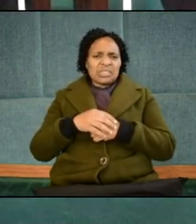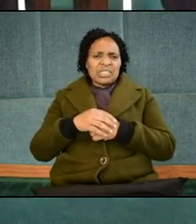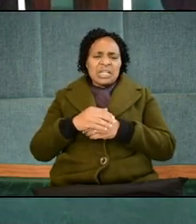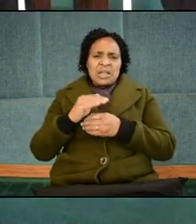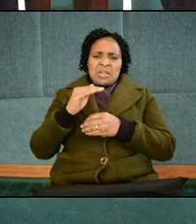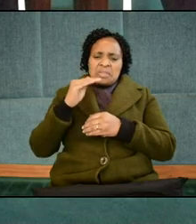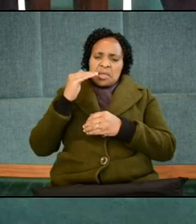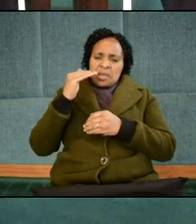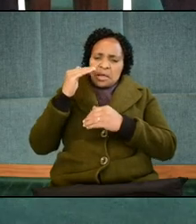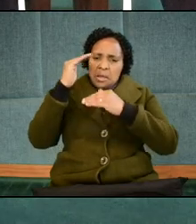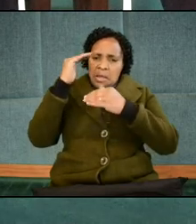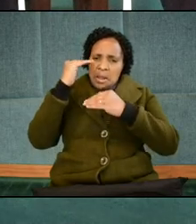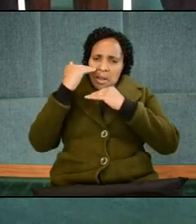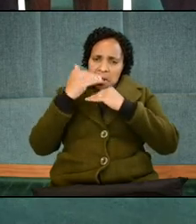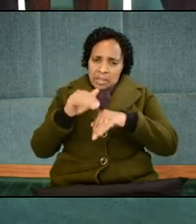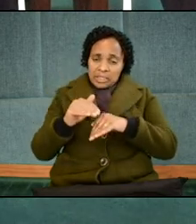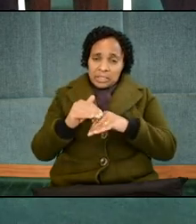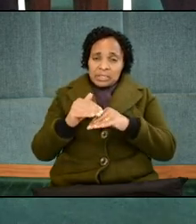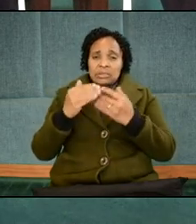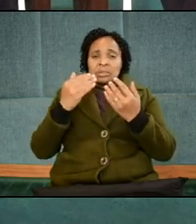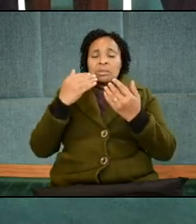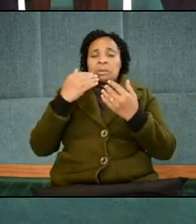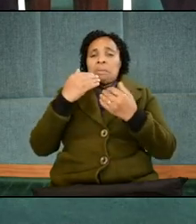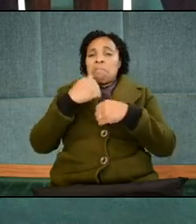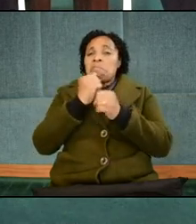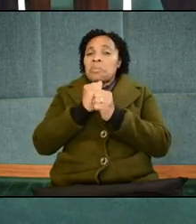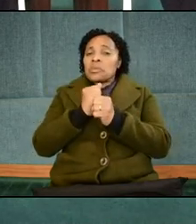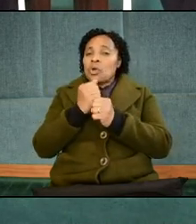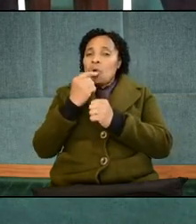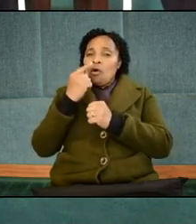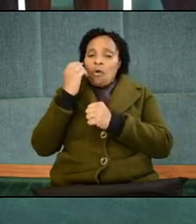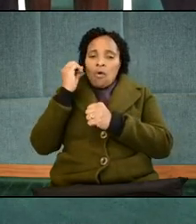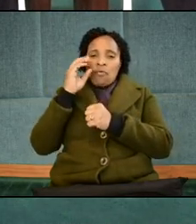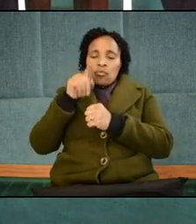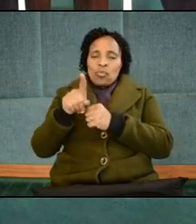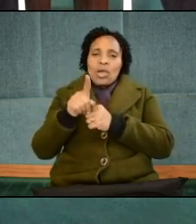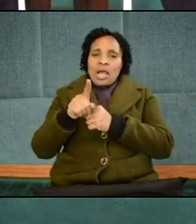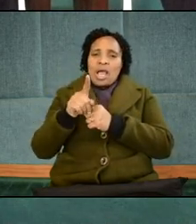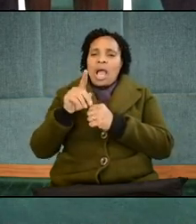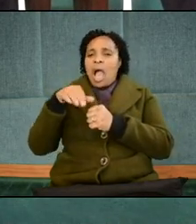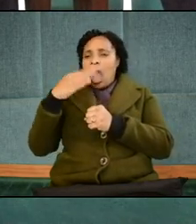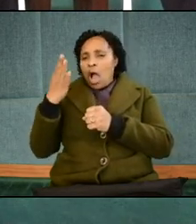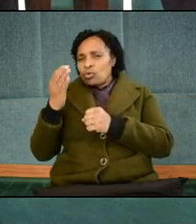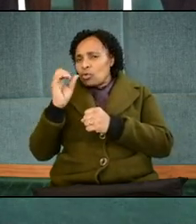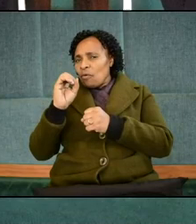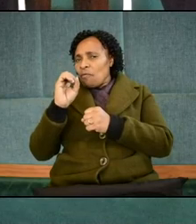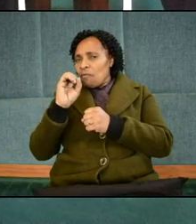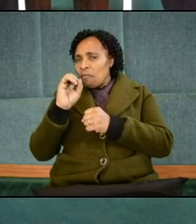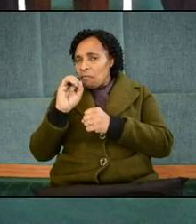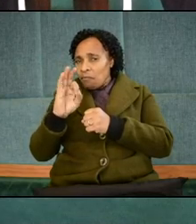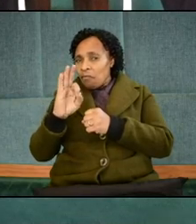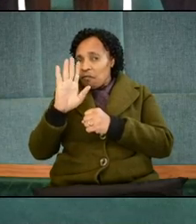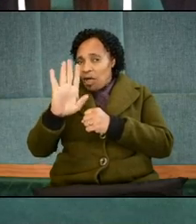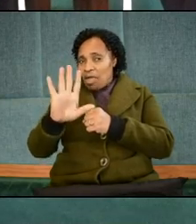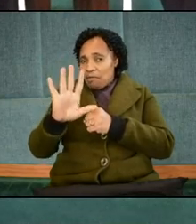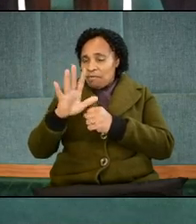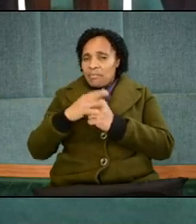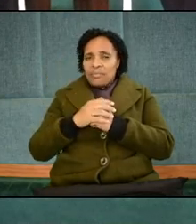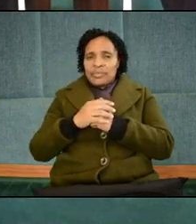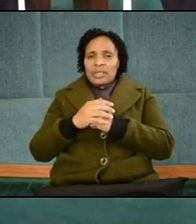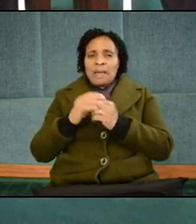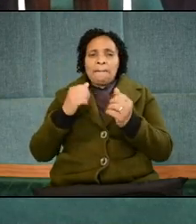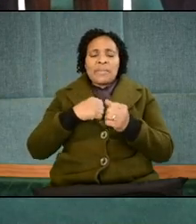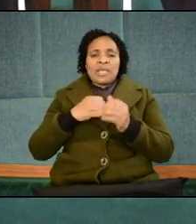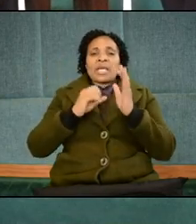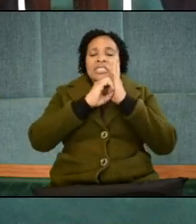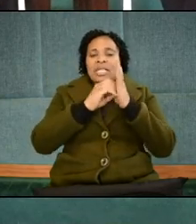the least cause of destruction to relationship with God? Which would you rank as a five out of those listed there? The example